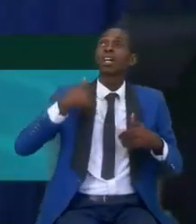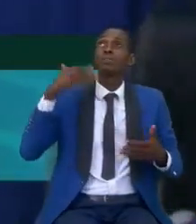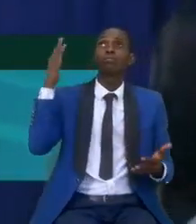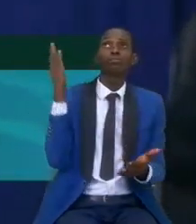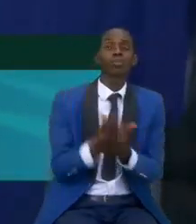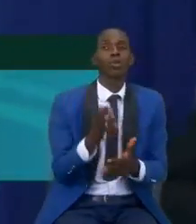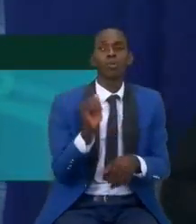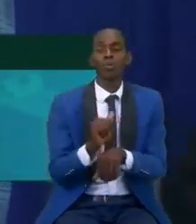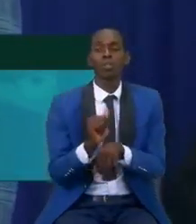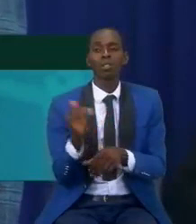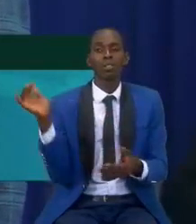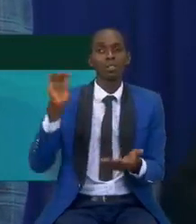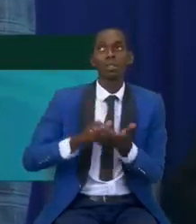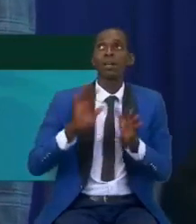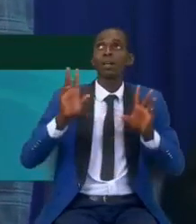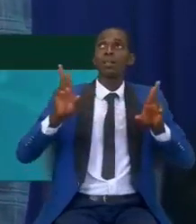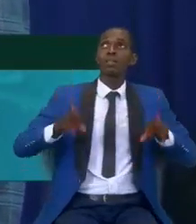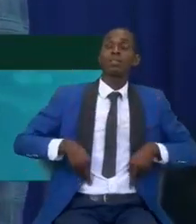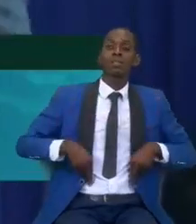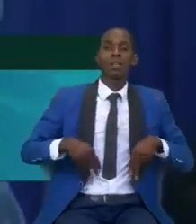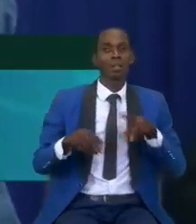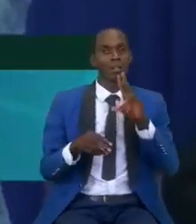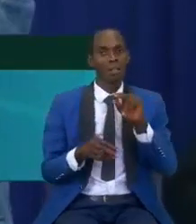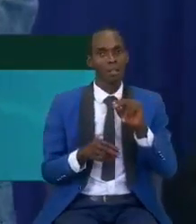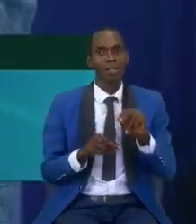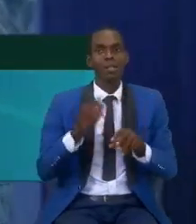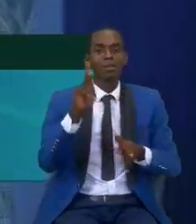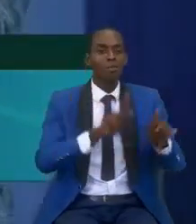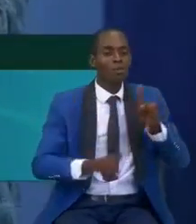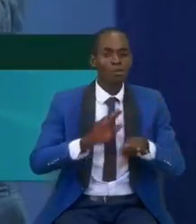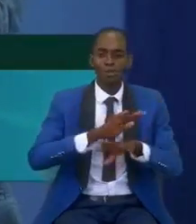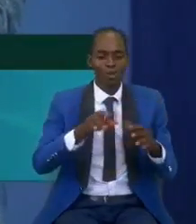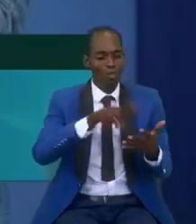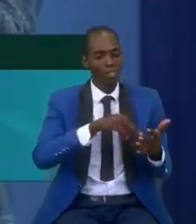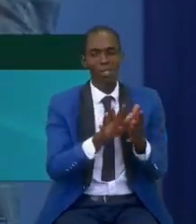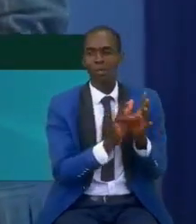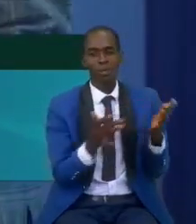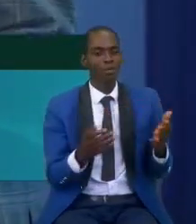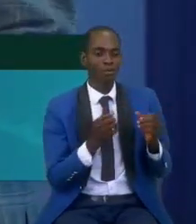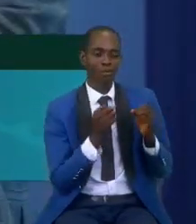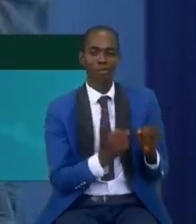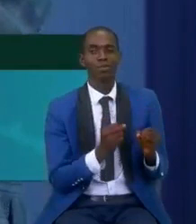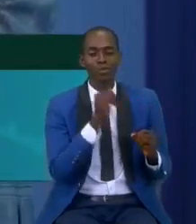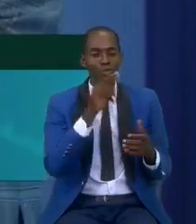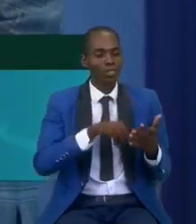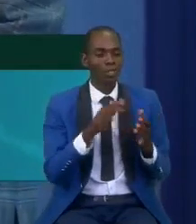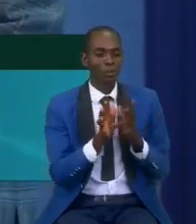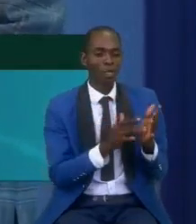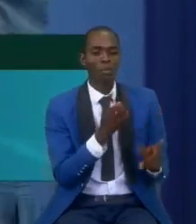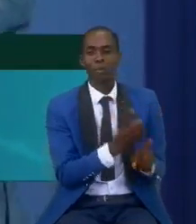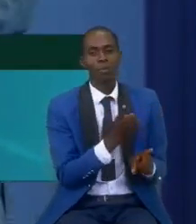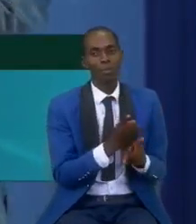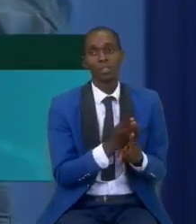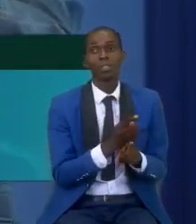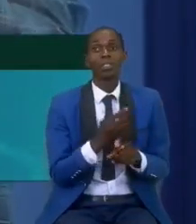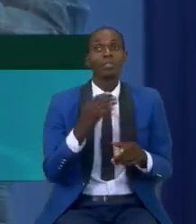Bible well. They don't read the Bible aright. They don't understand. He walked at the time of Noah. He kept on walking.